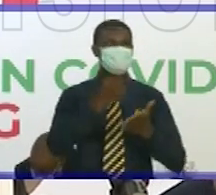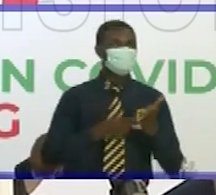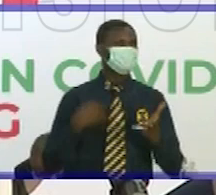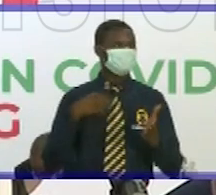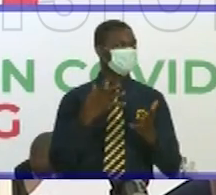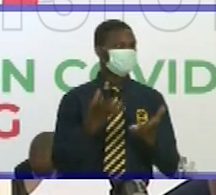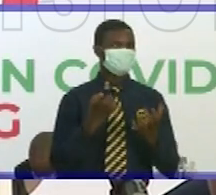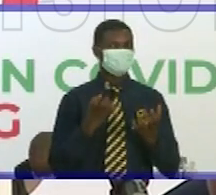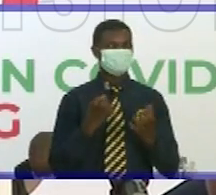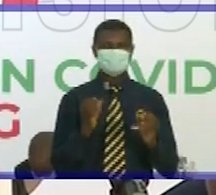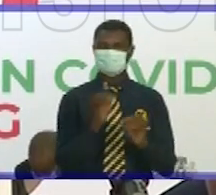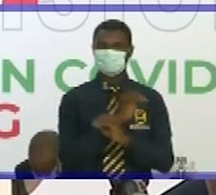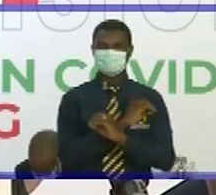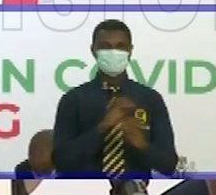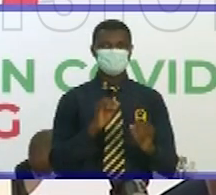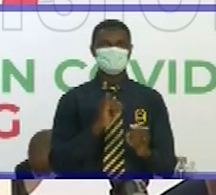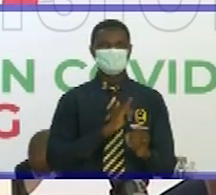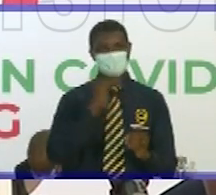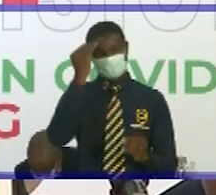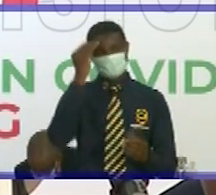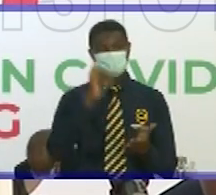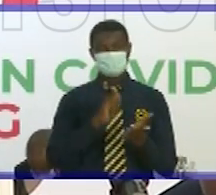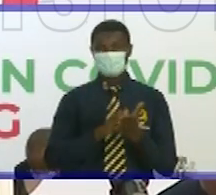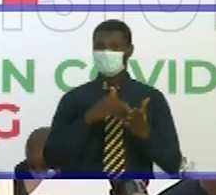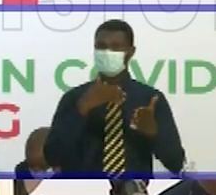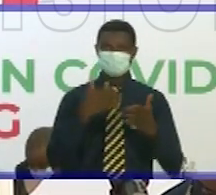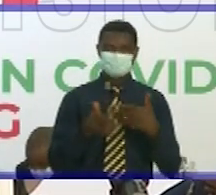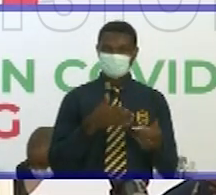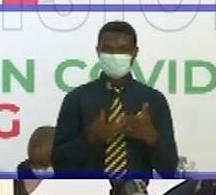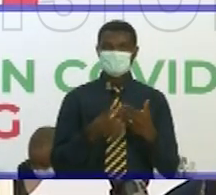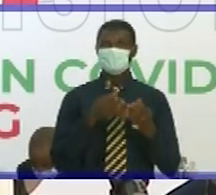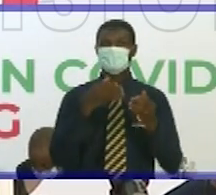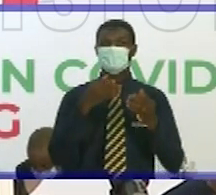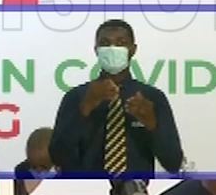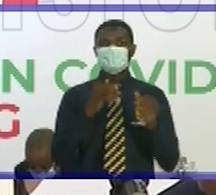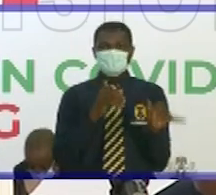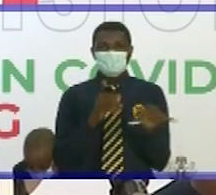sele. Mo de mo yi pe ninu nkan ti minister